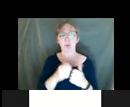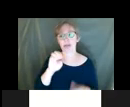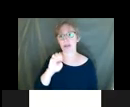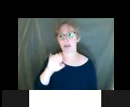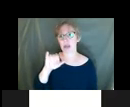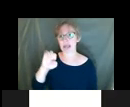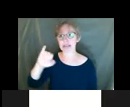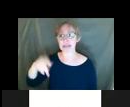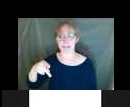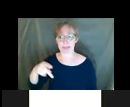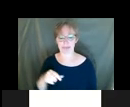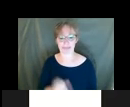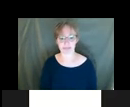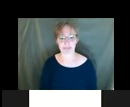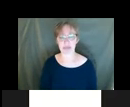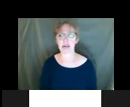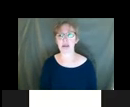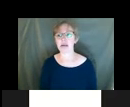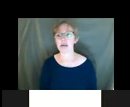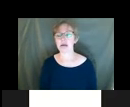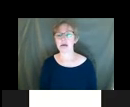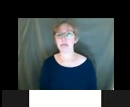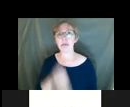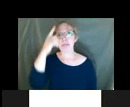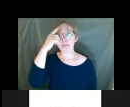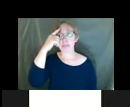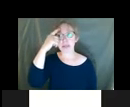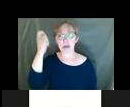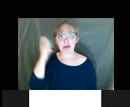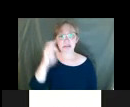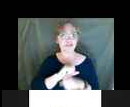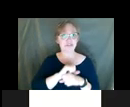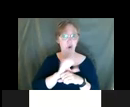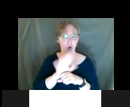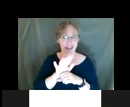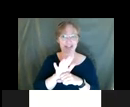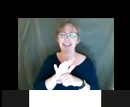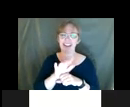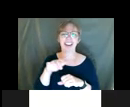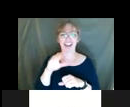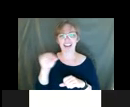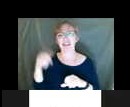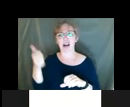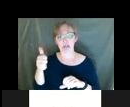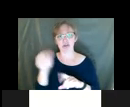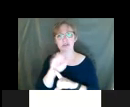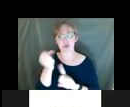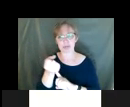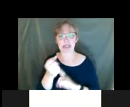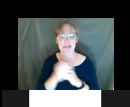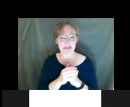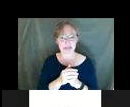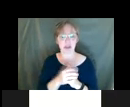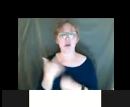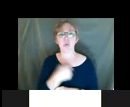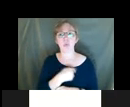We have, because of COVID and other circumstances, we have